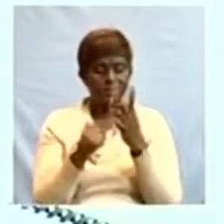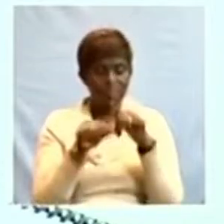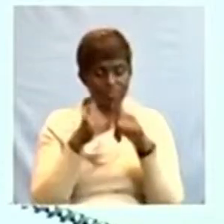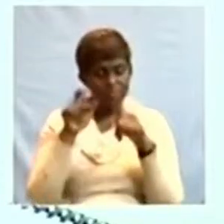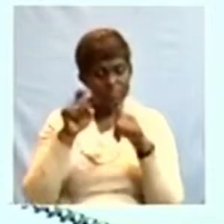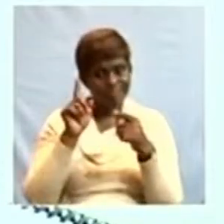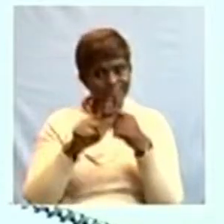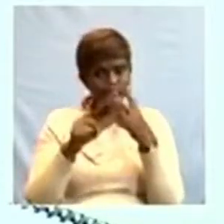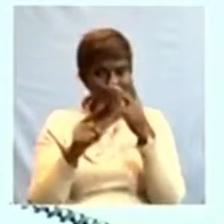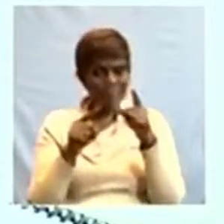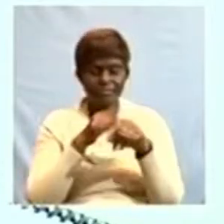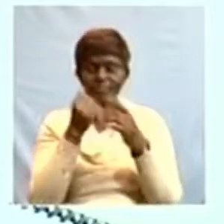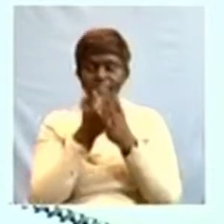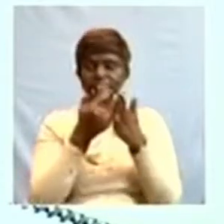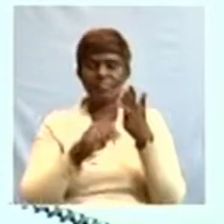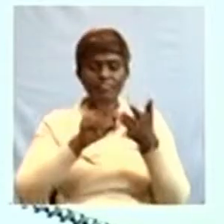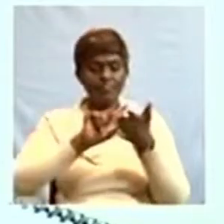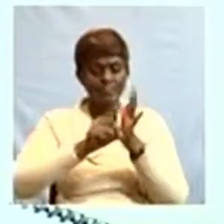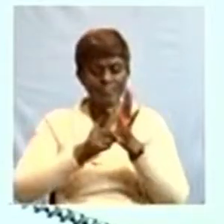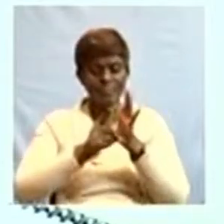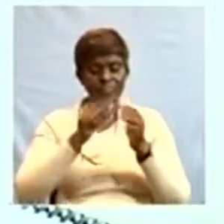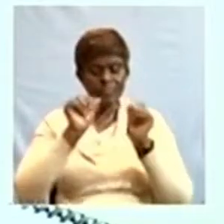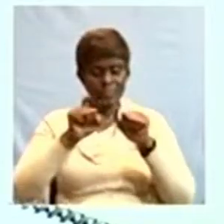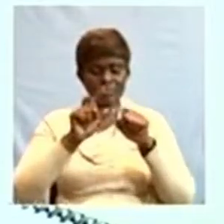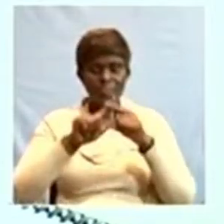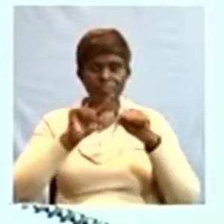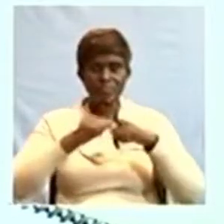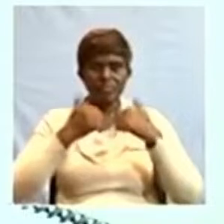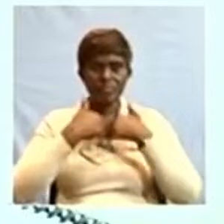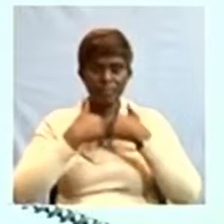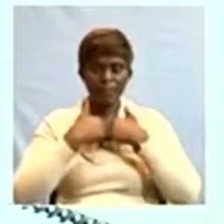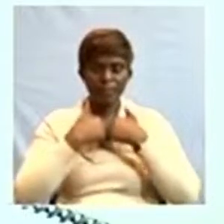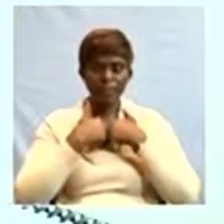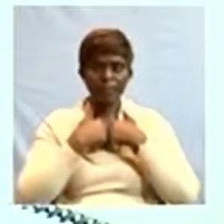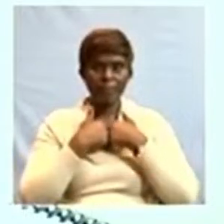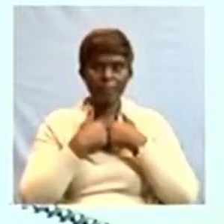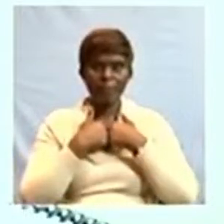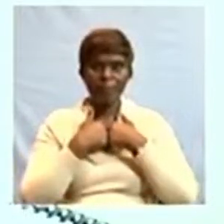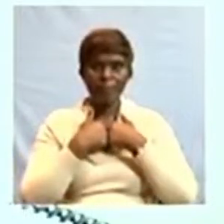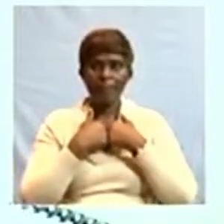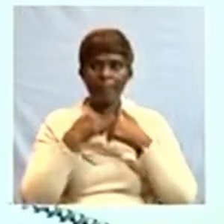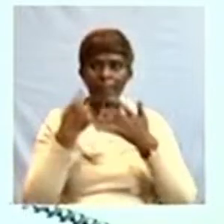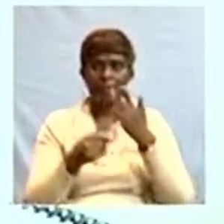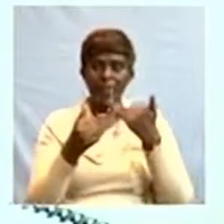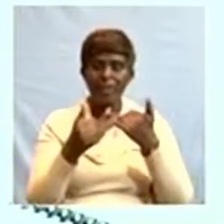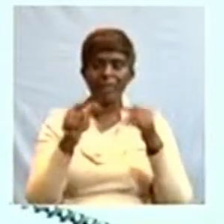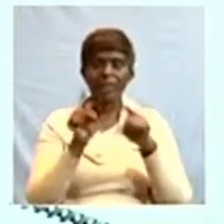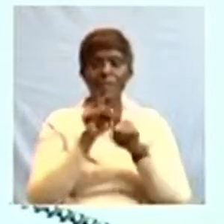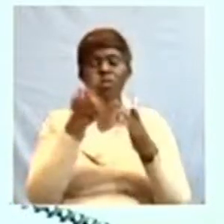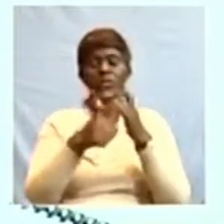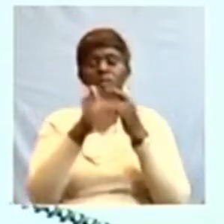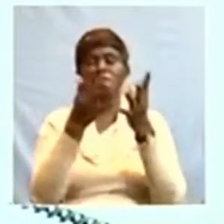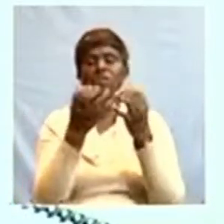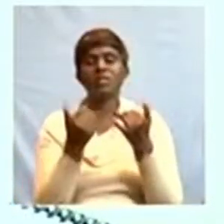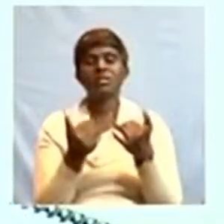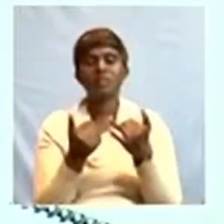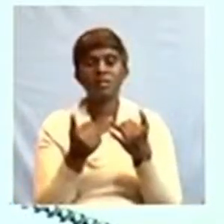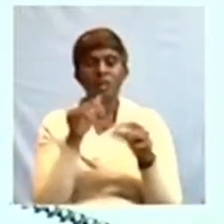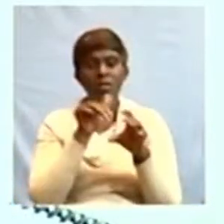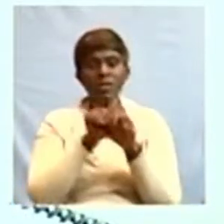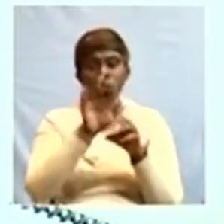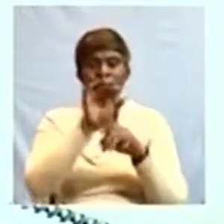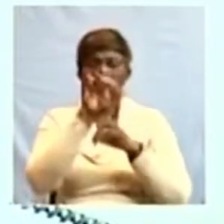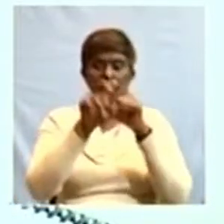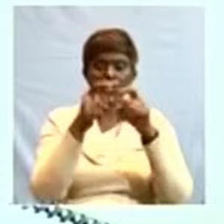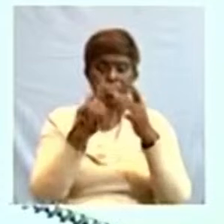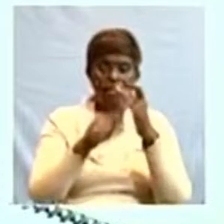to look at those minutes to be able to arrive at what it is that they wanted. On the question of